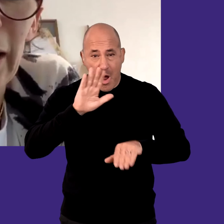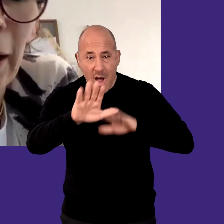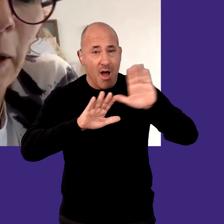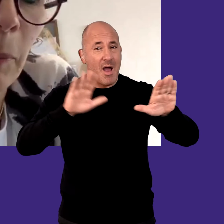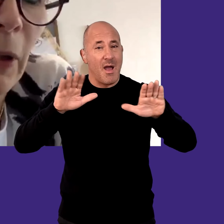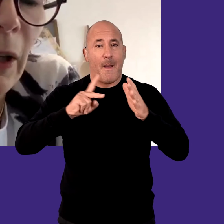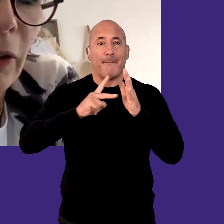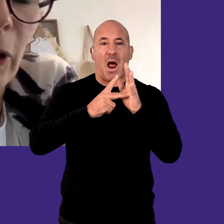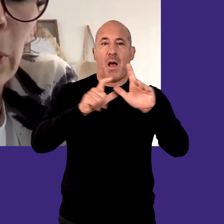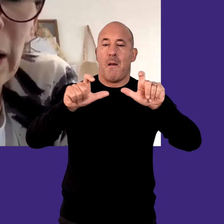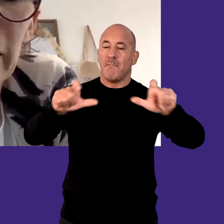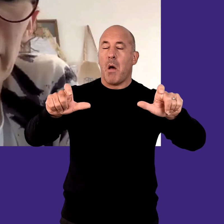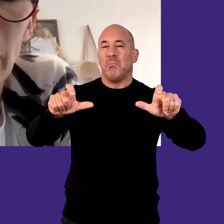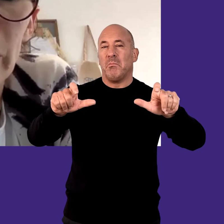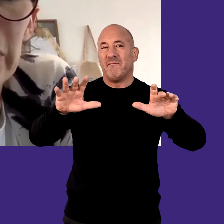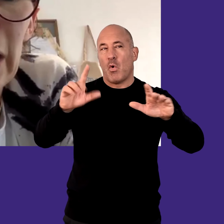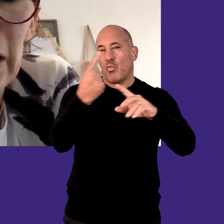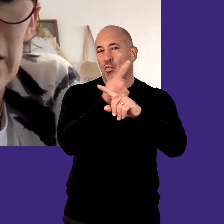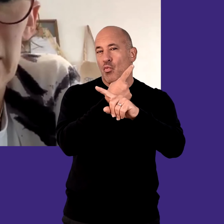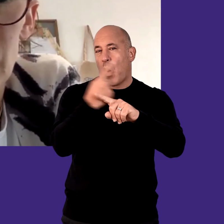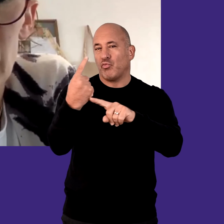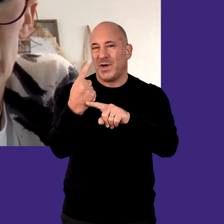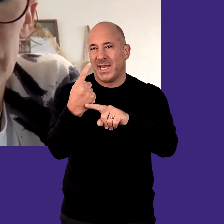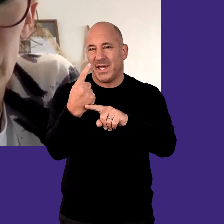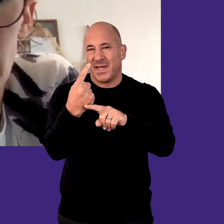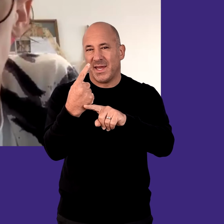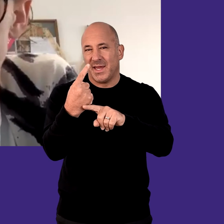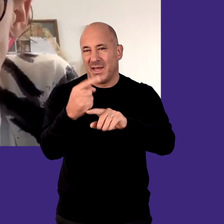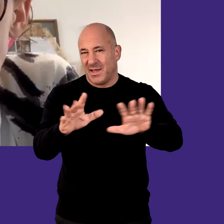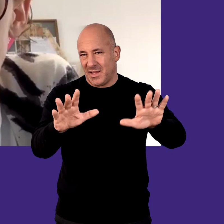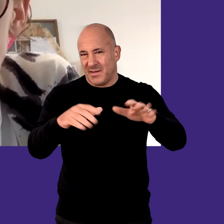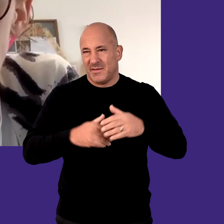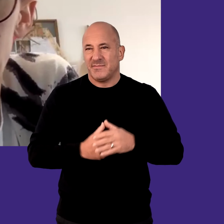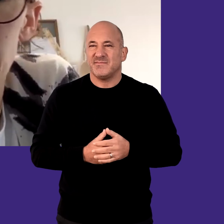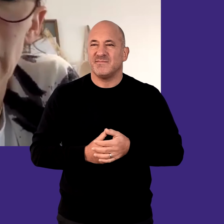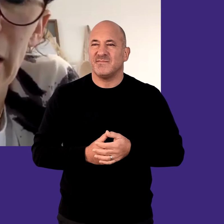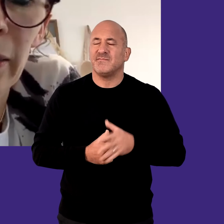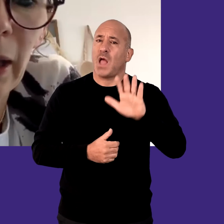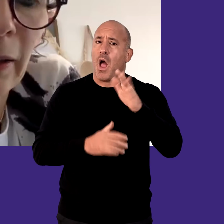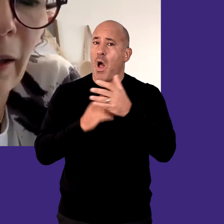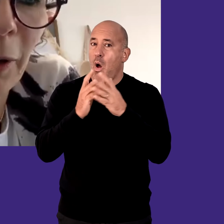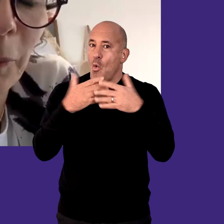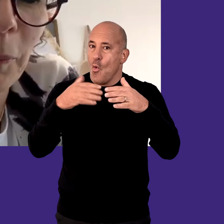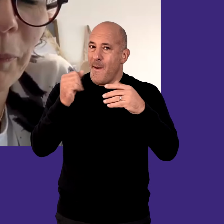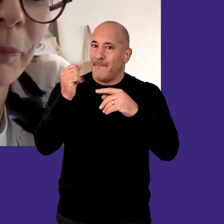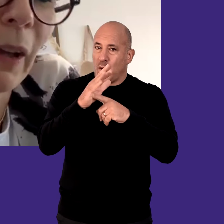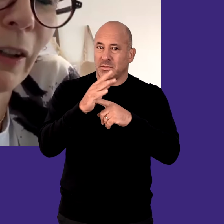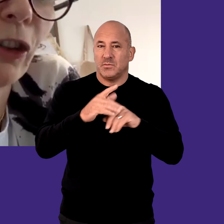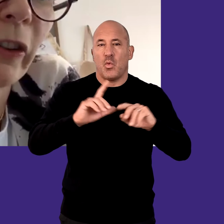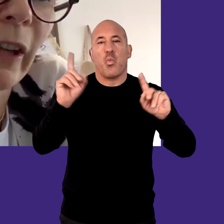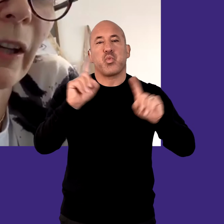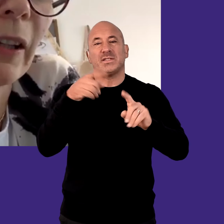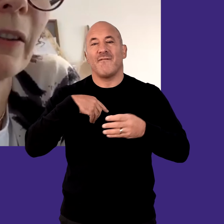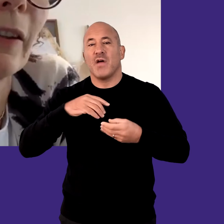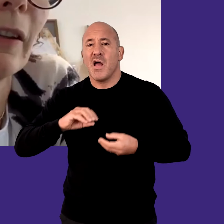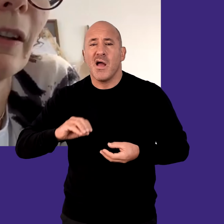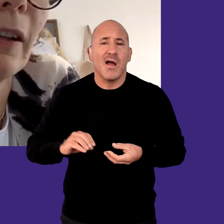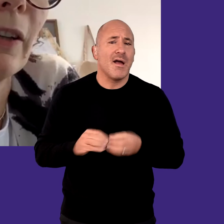doors. So the plan is that they will stay in situ for a week. And then, and I should